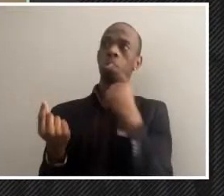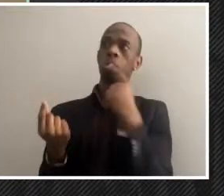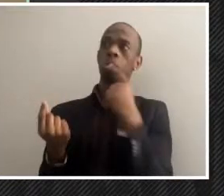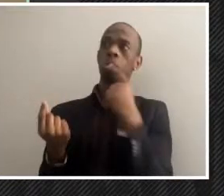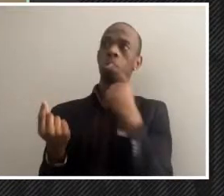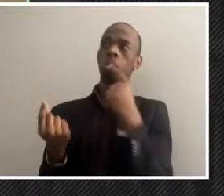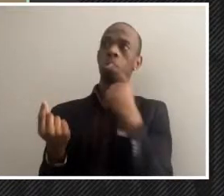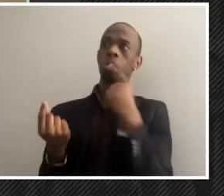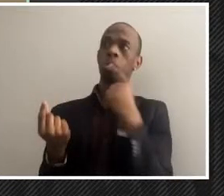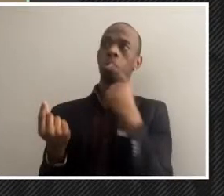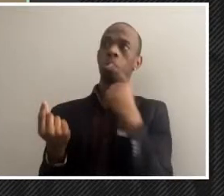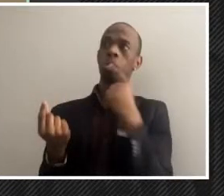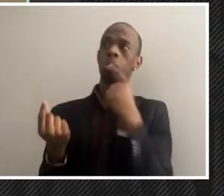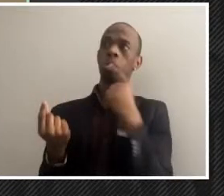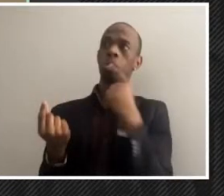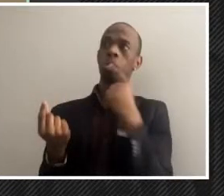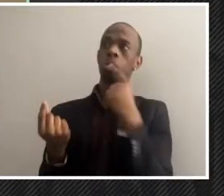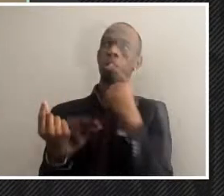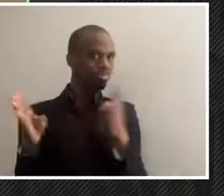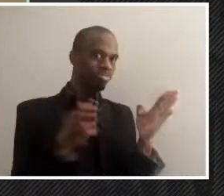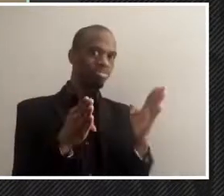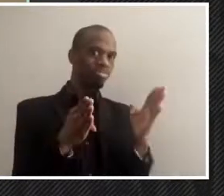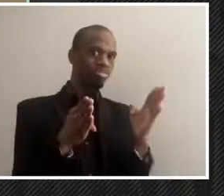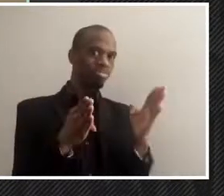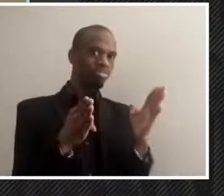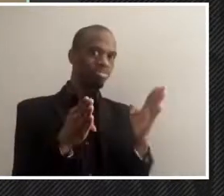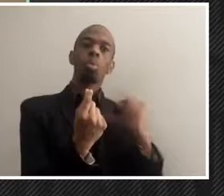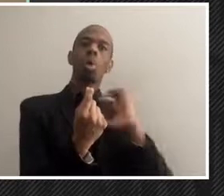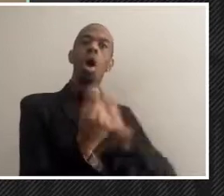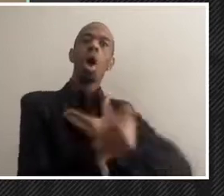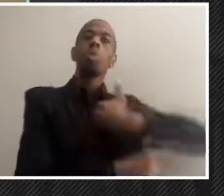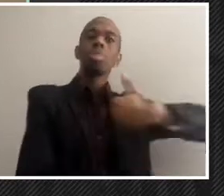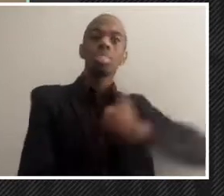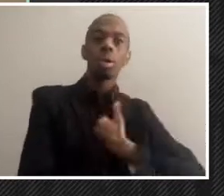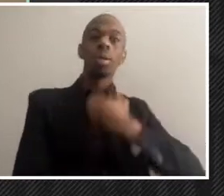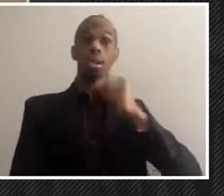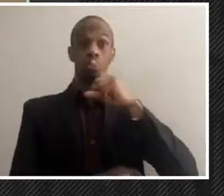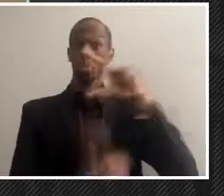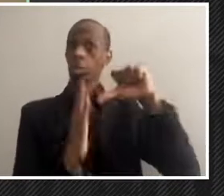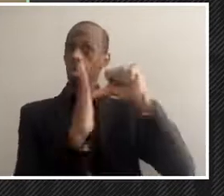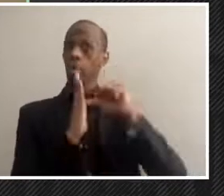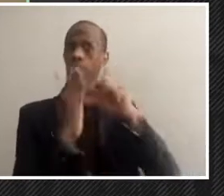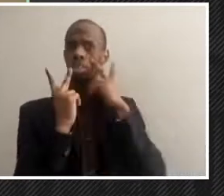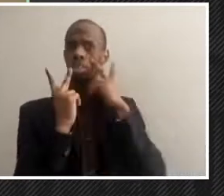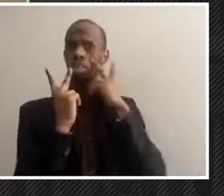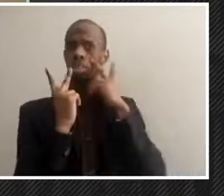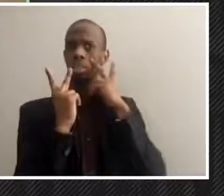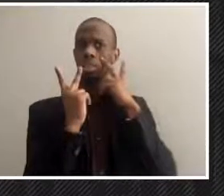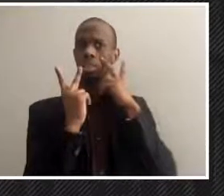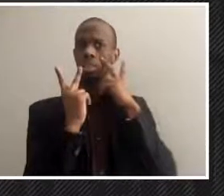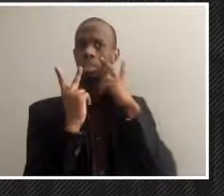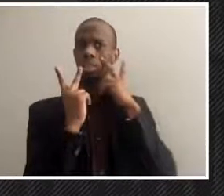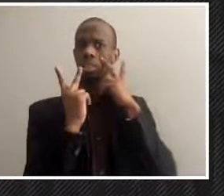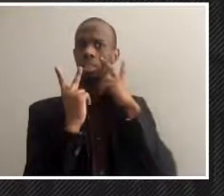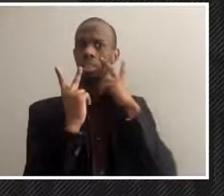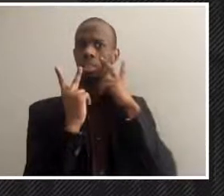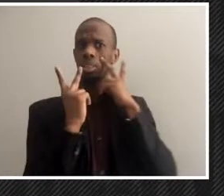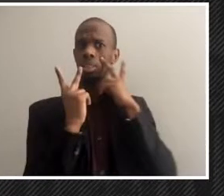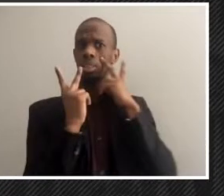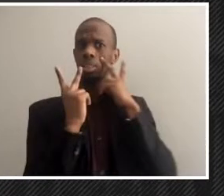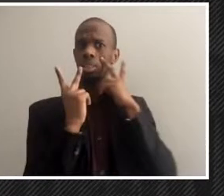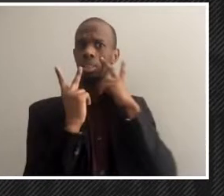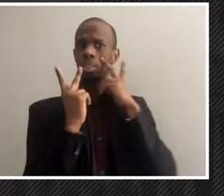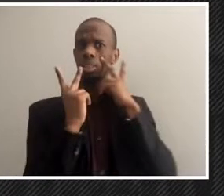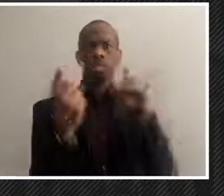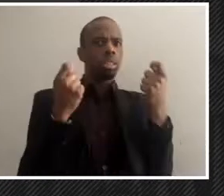it's really impressive to see those changes manifest so quickly, because I feel like it's really started to happen in, like, the last 2 or 3 years. I hope